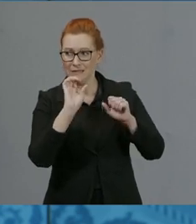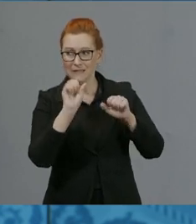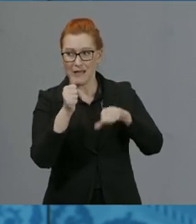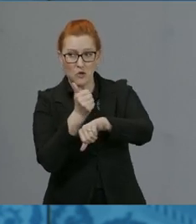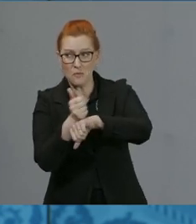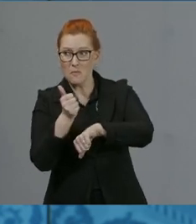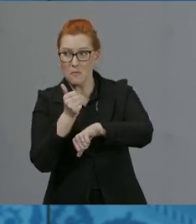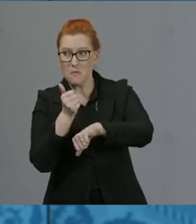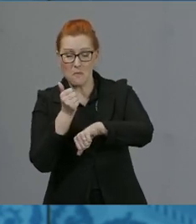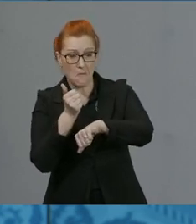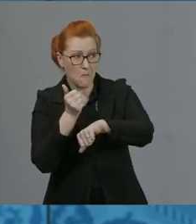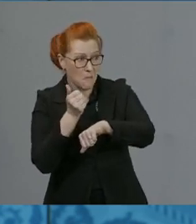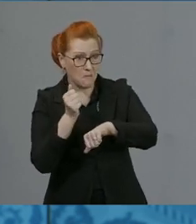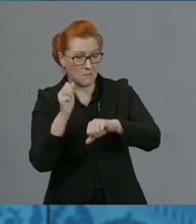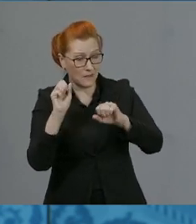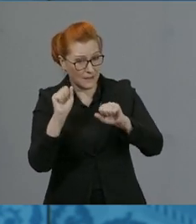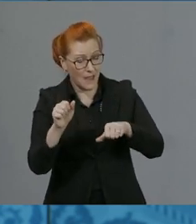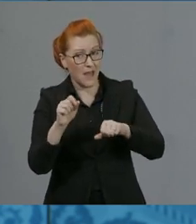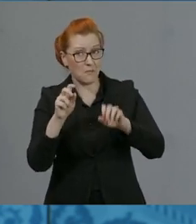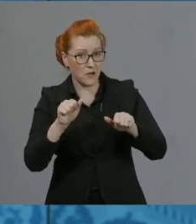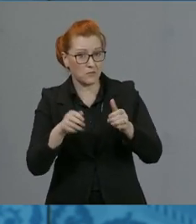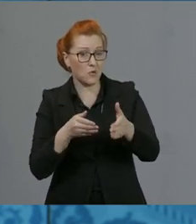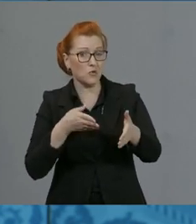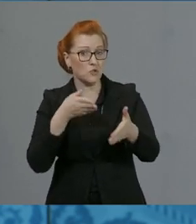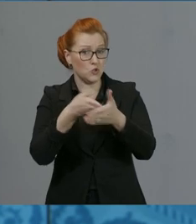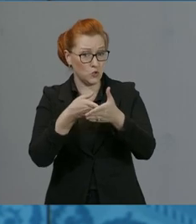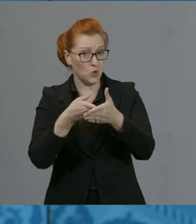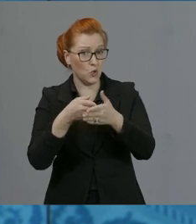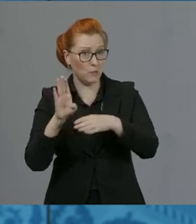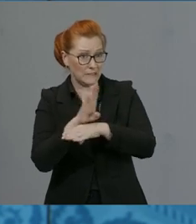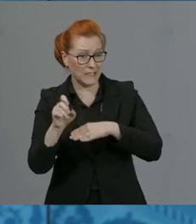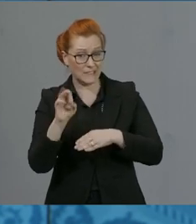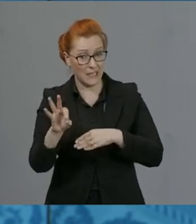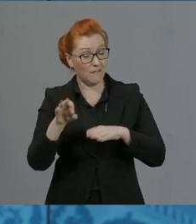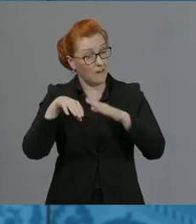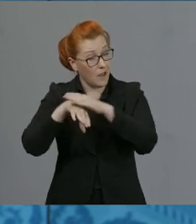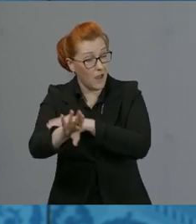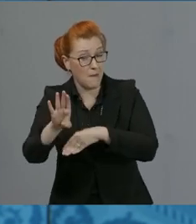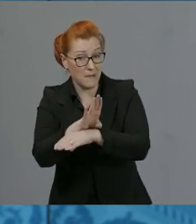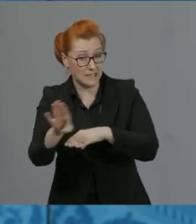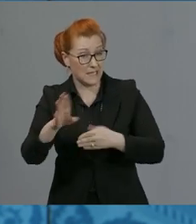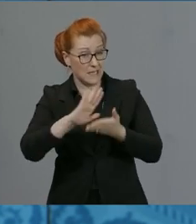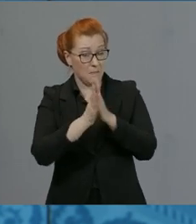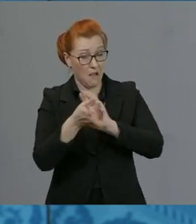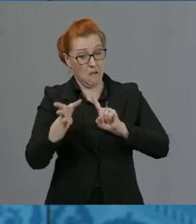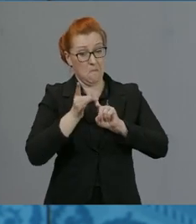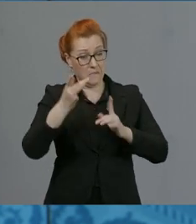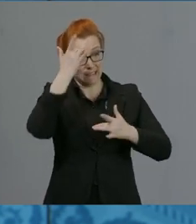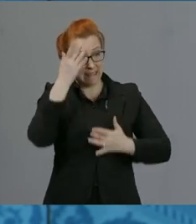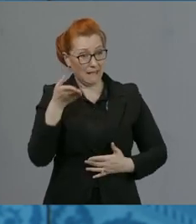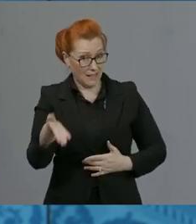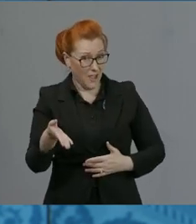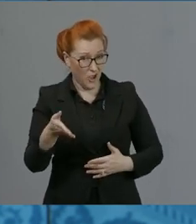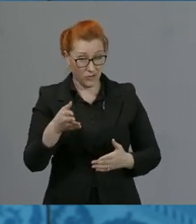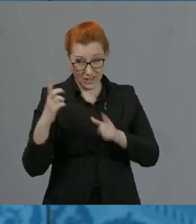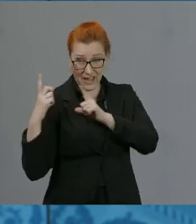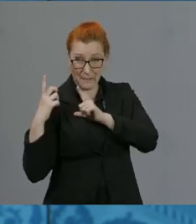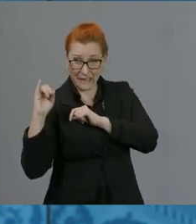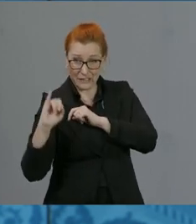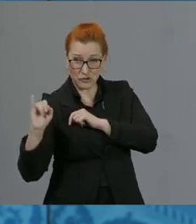financially in the federal legislation? So this is a question I get a lot, and I think the first thing I would say is I